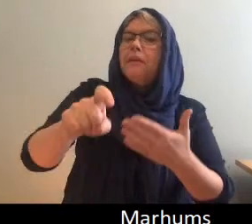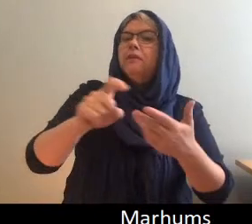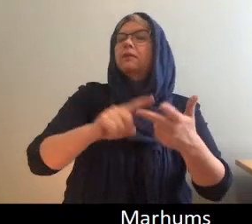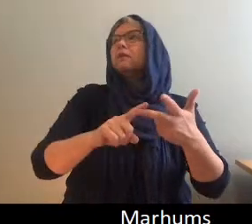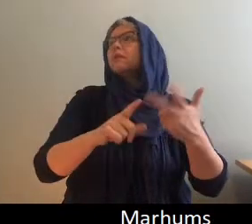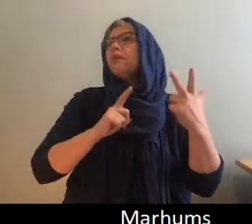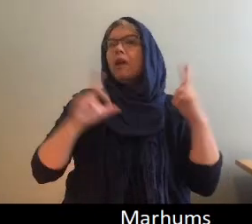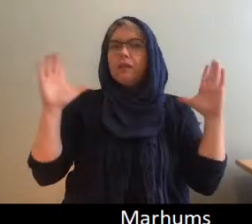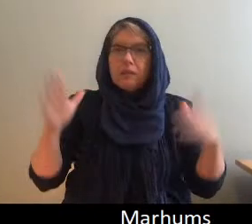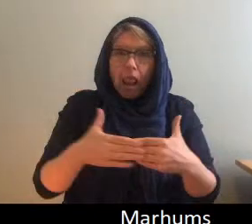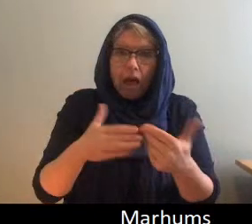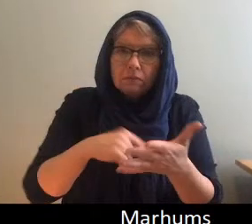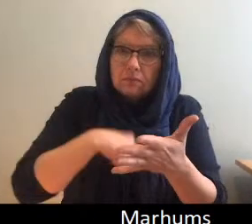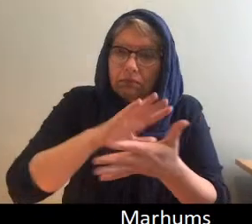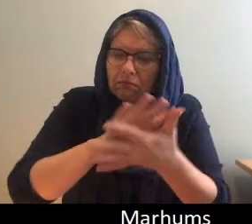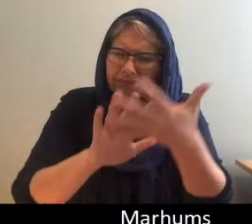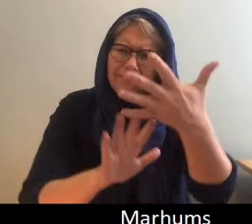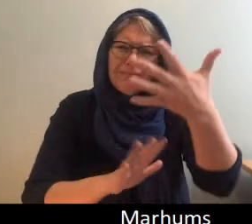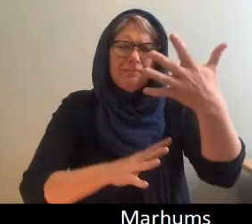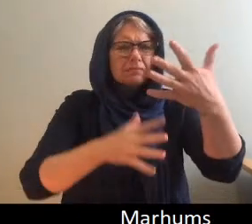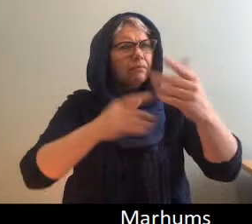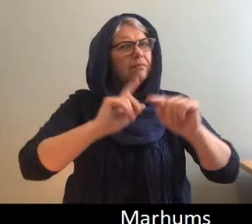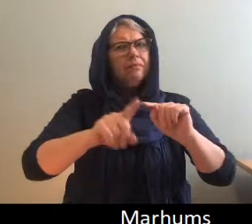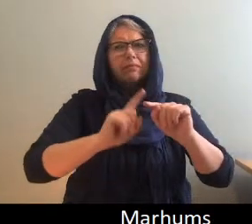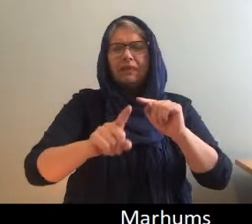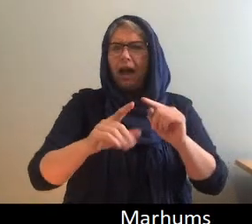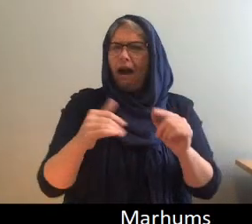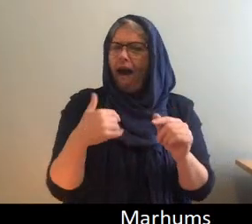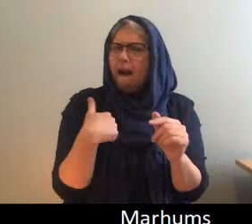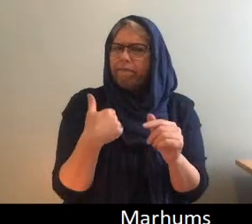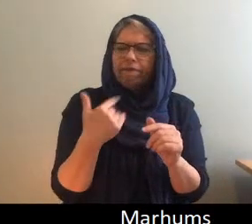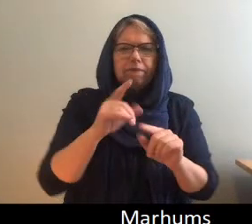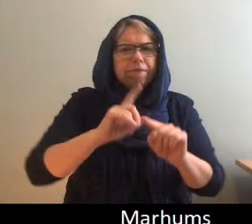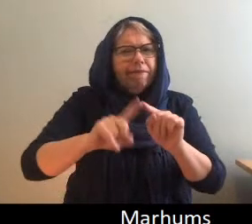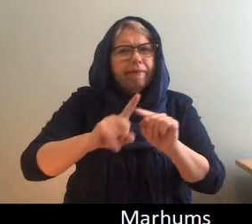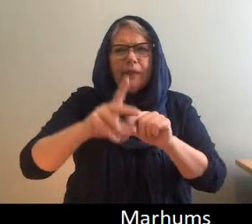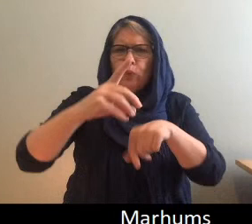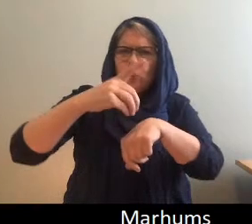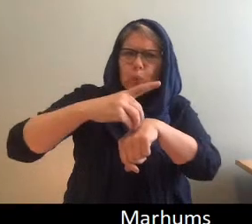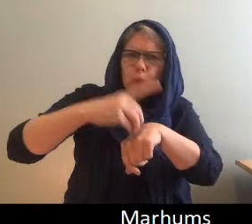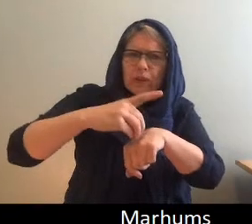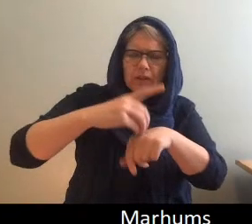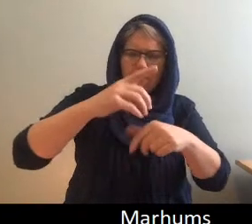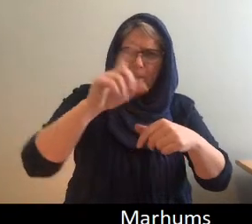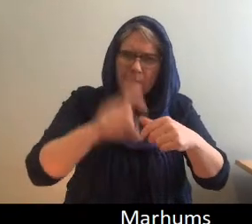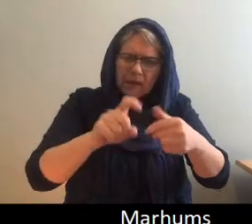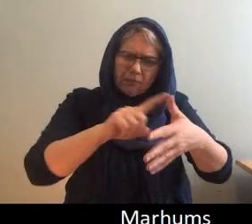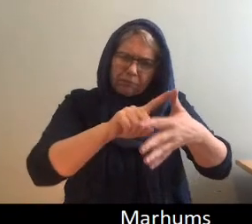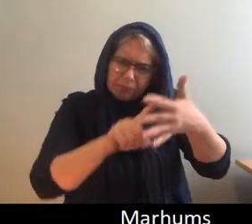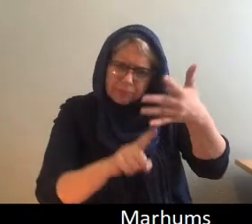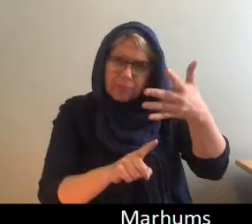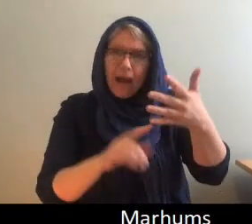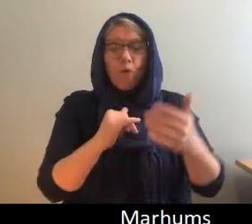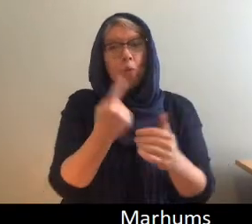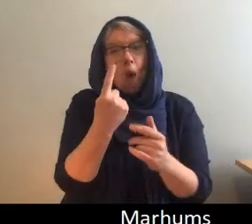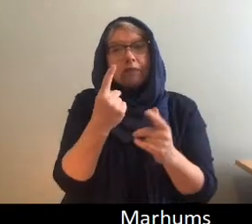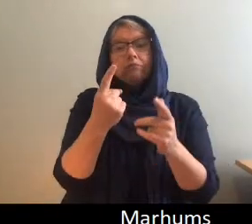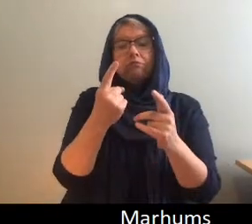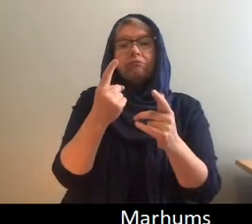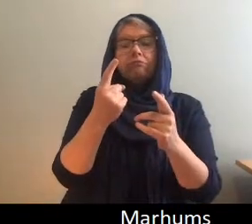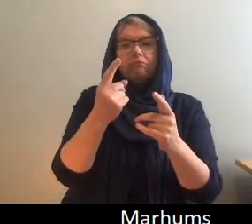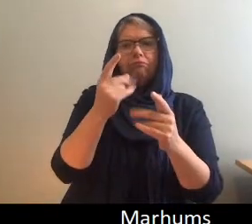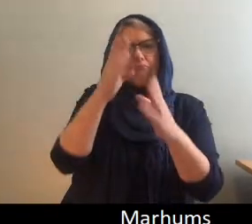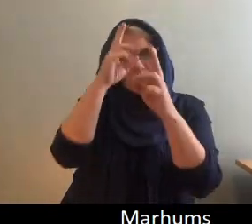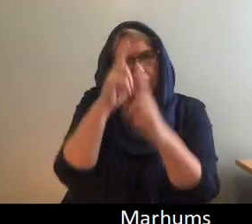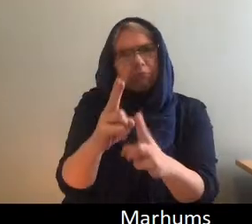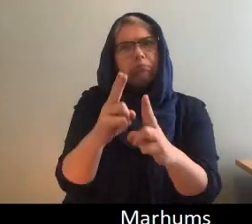dua. One very, very good source is duas.org. Duas.org has got supplications for all throughout the year,